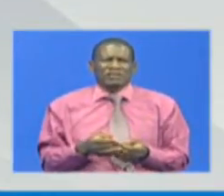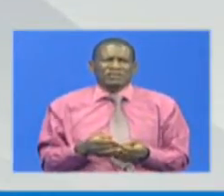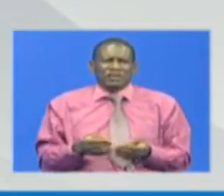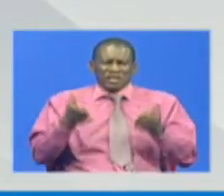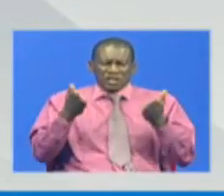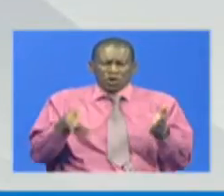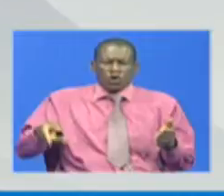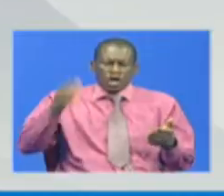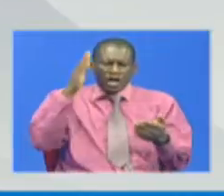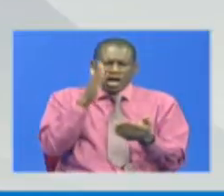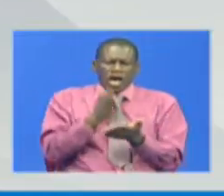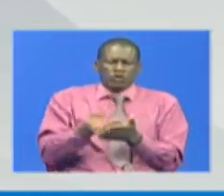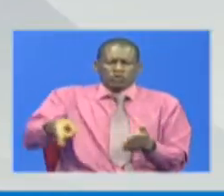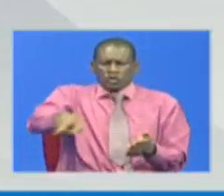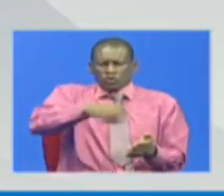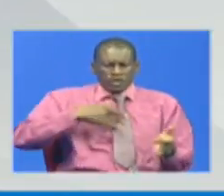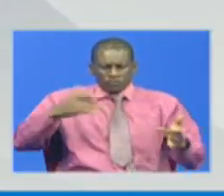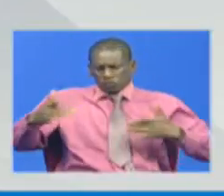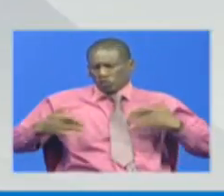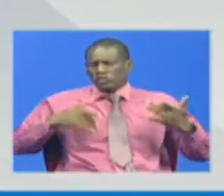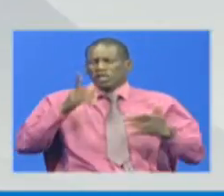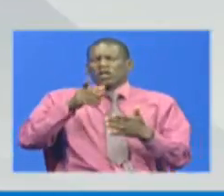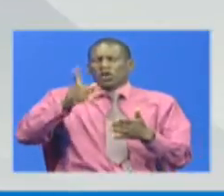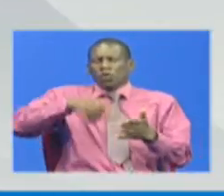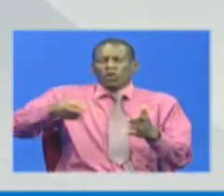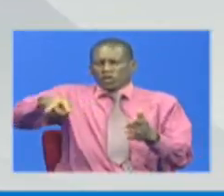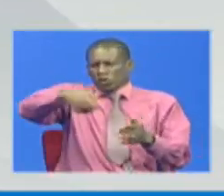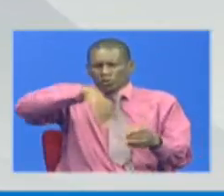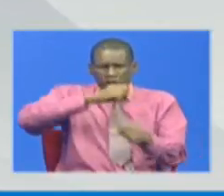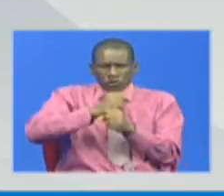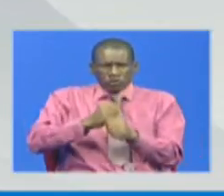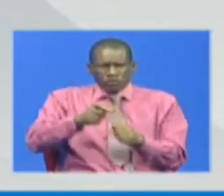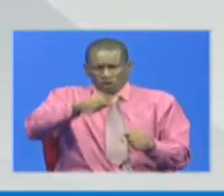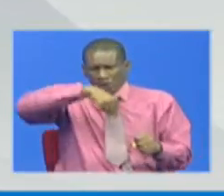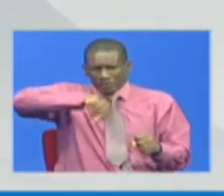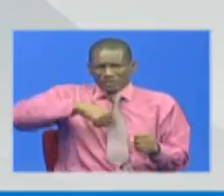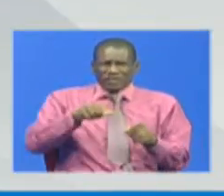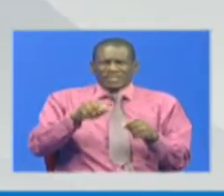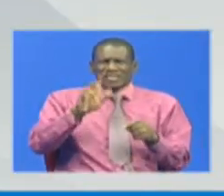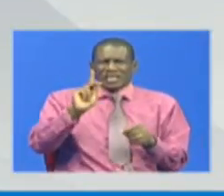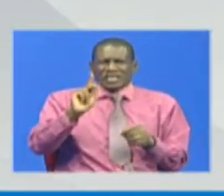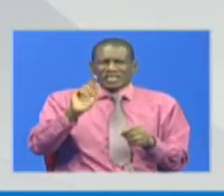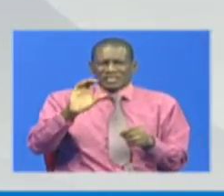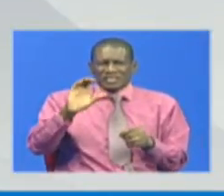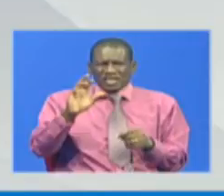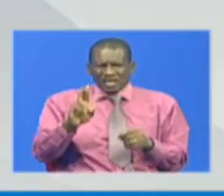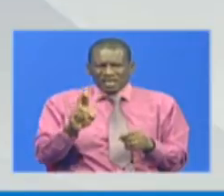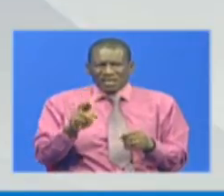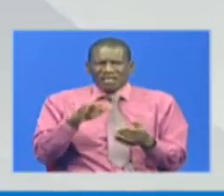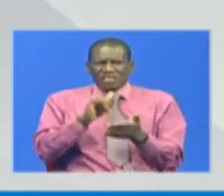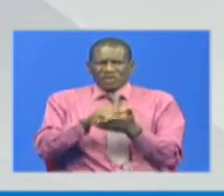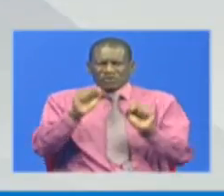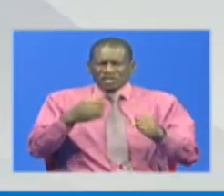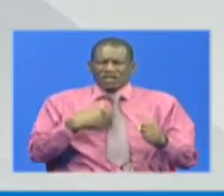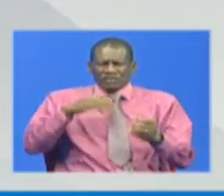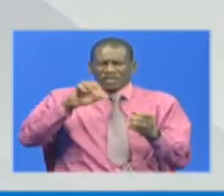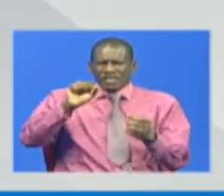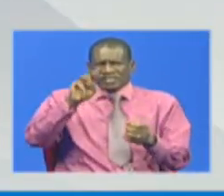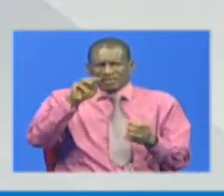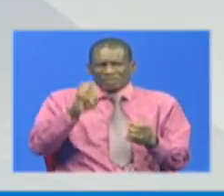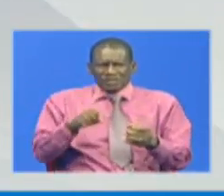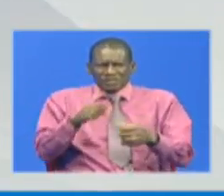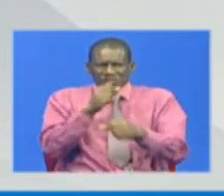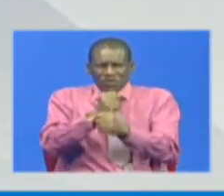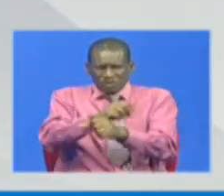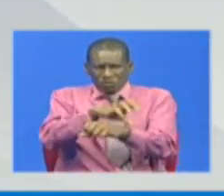We actually have a concern. What are we doing to ensure, like for yourself as KNCCI, that we can have SMEs operating above board in terms